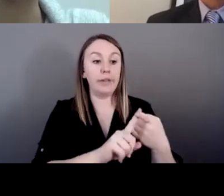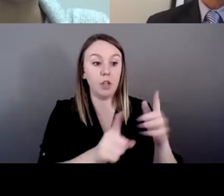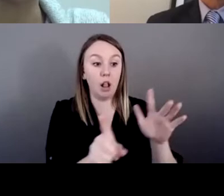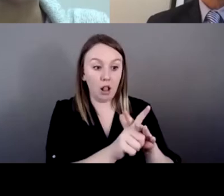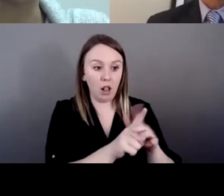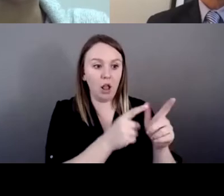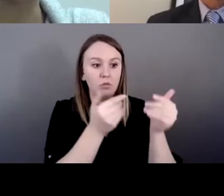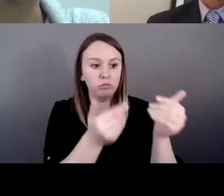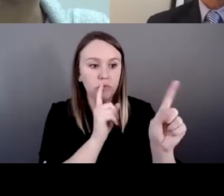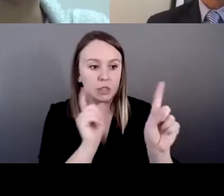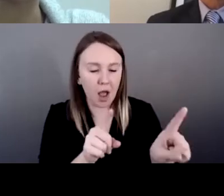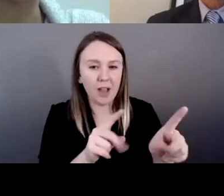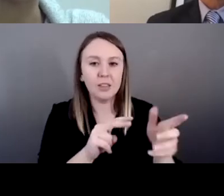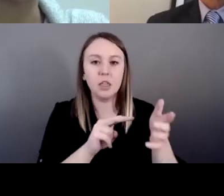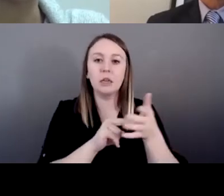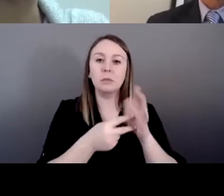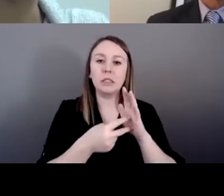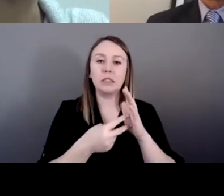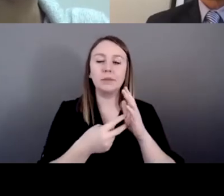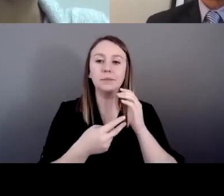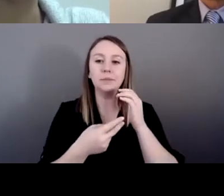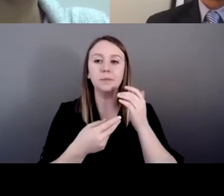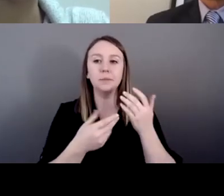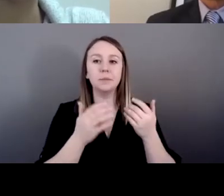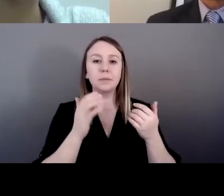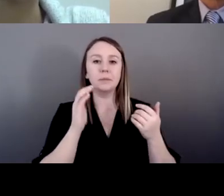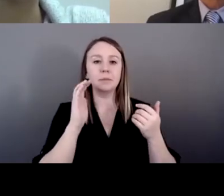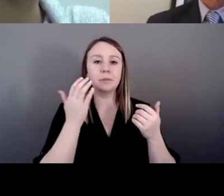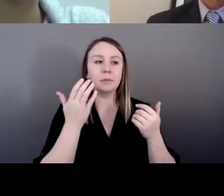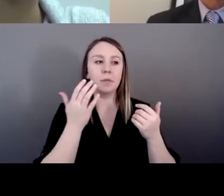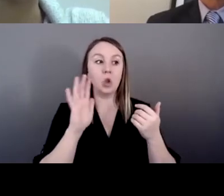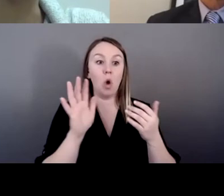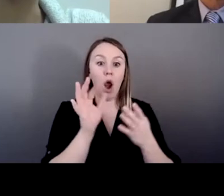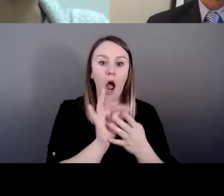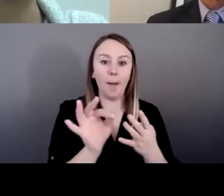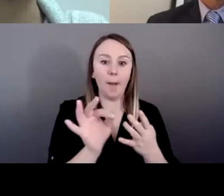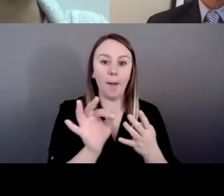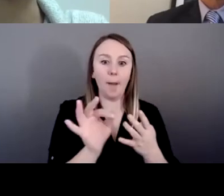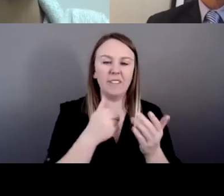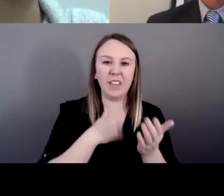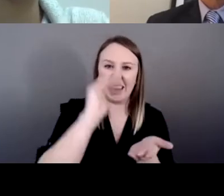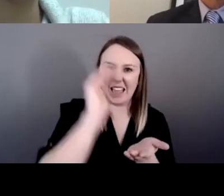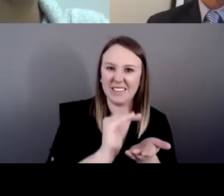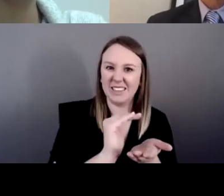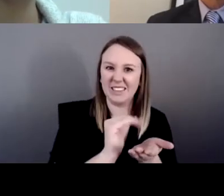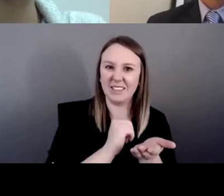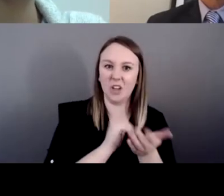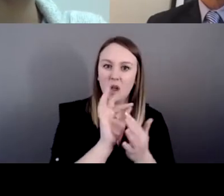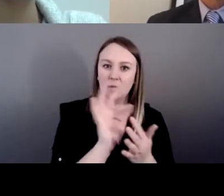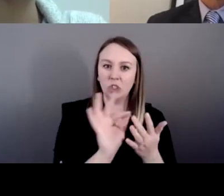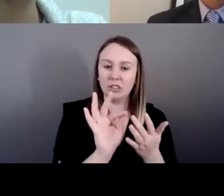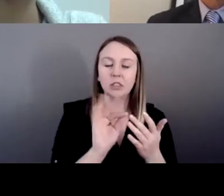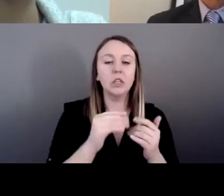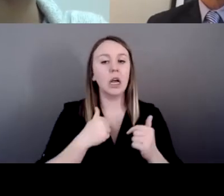I think of it as your choices seem narrower. And I know that from being you know, living in